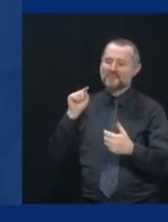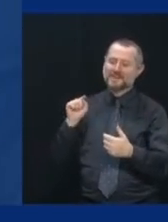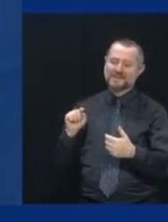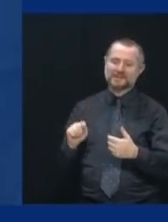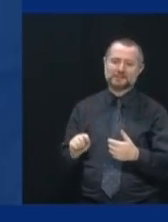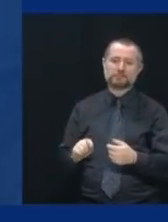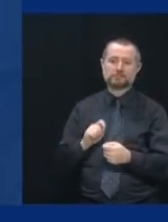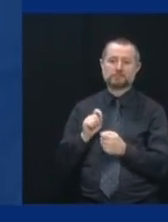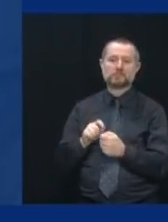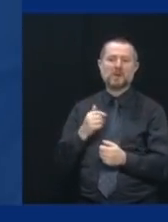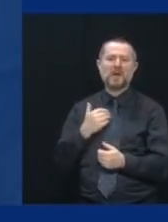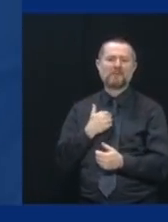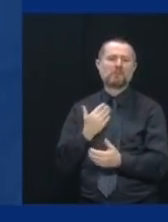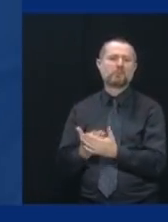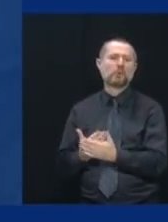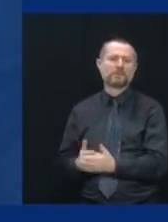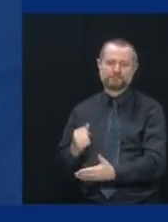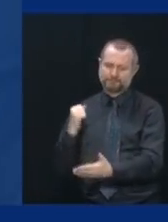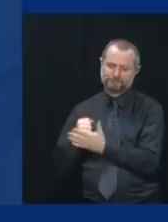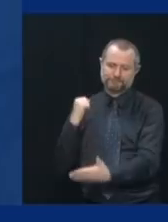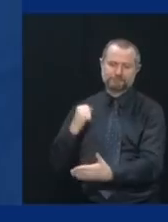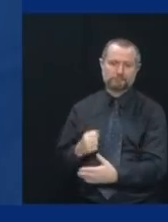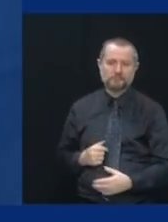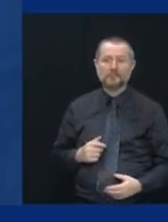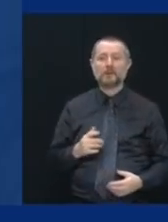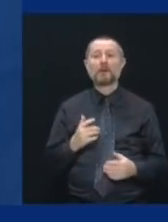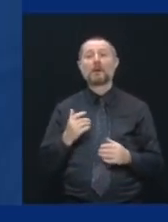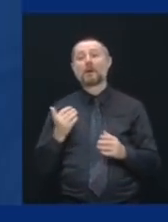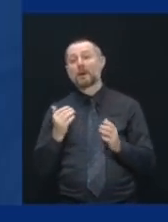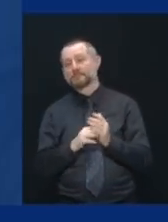options are all available. We'll leave it to the local health